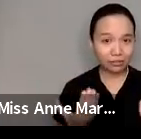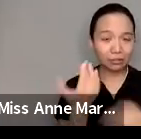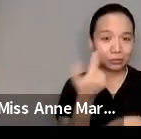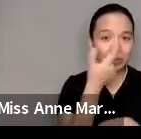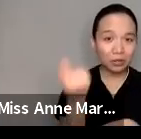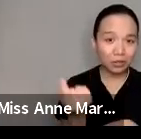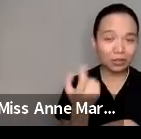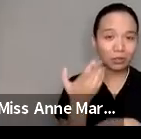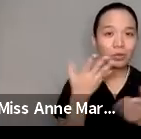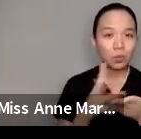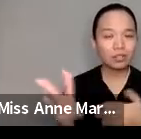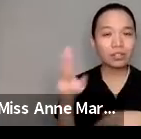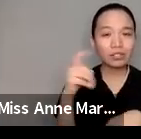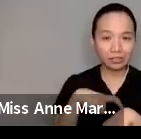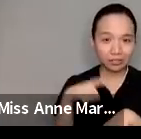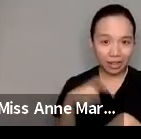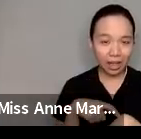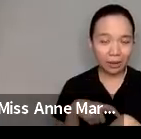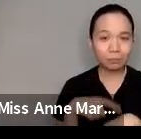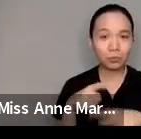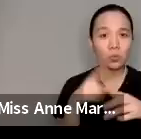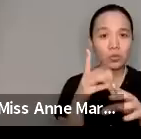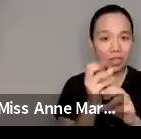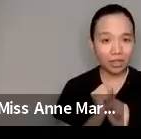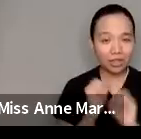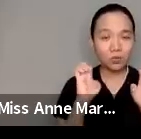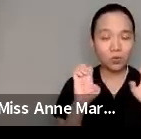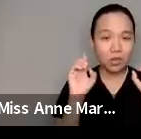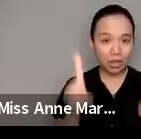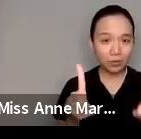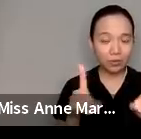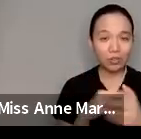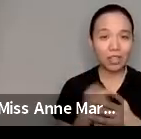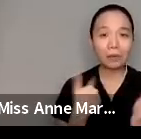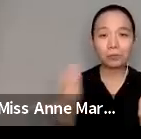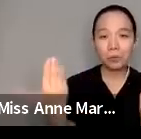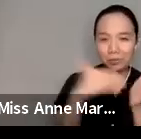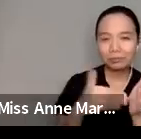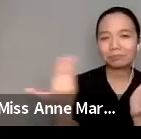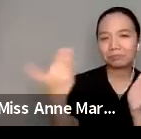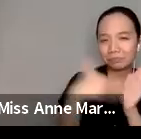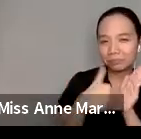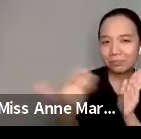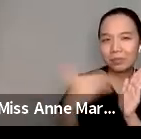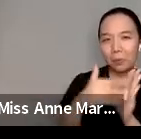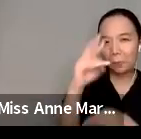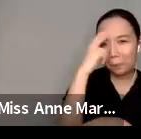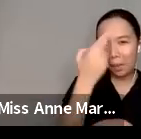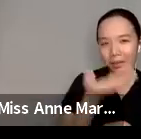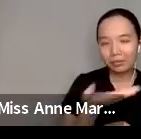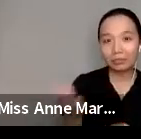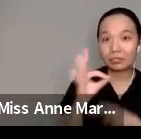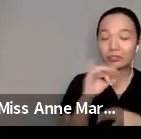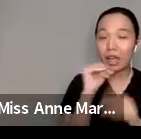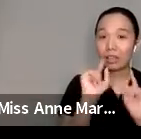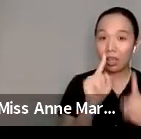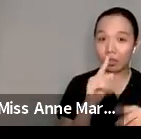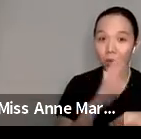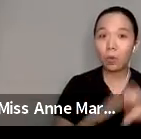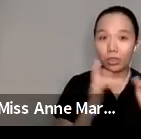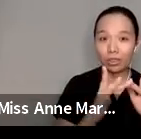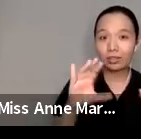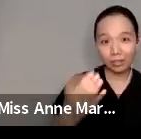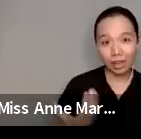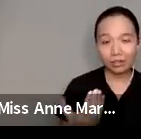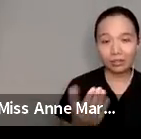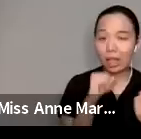time and right to get an education. I repeatedly remind them that if they do not attend online class, it is not a loss for